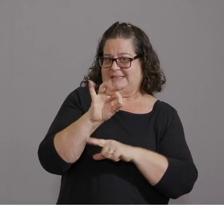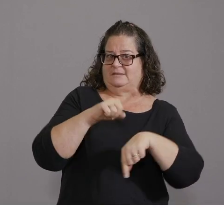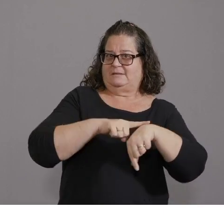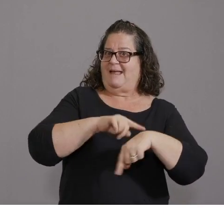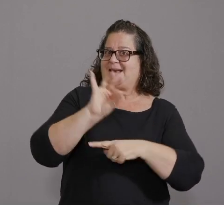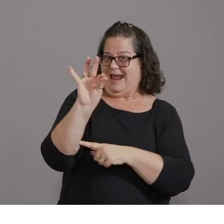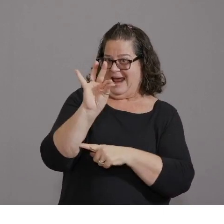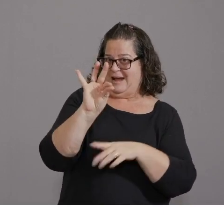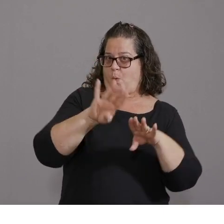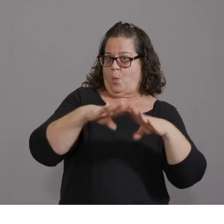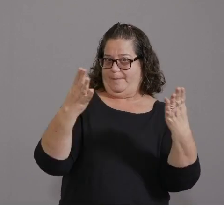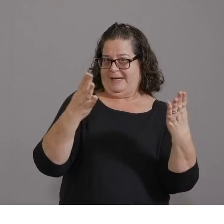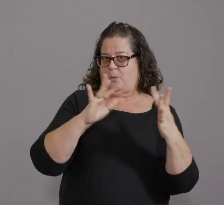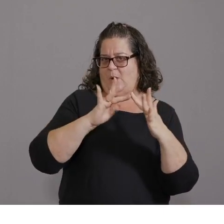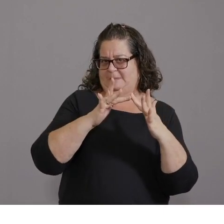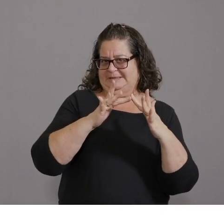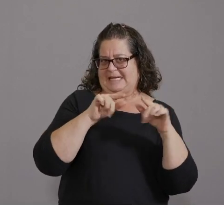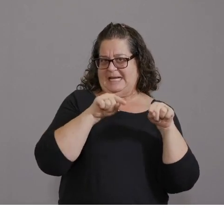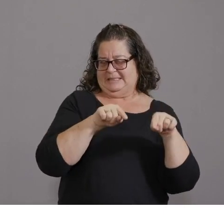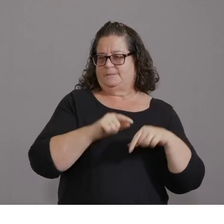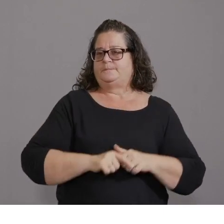site.